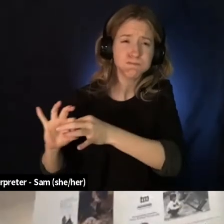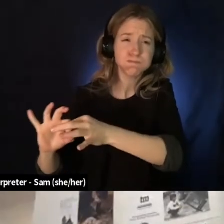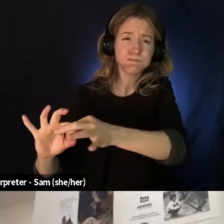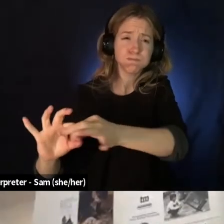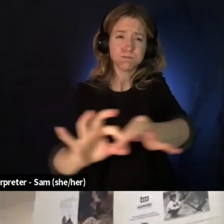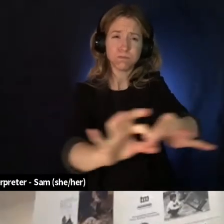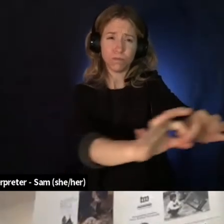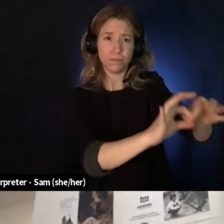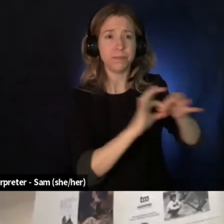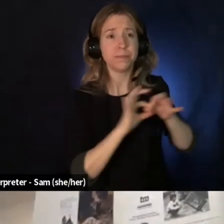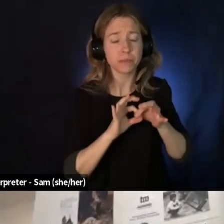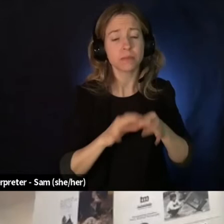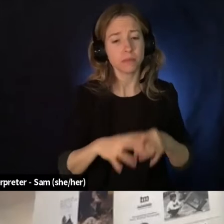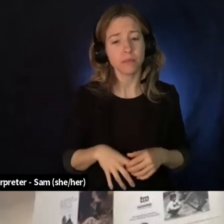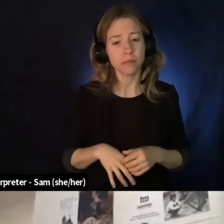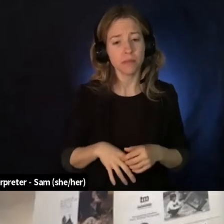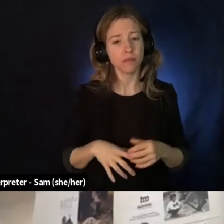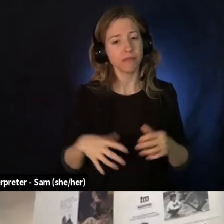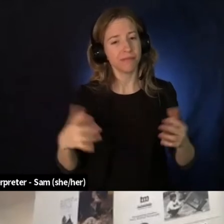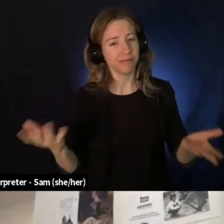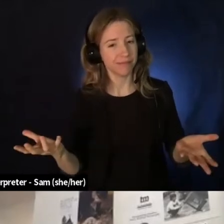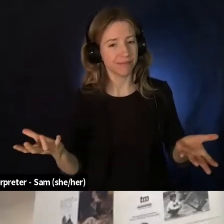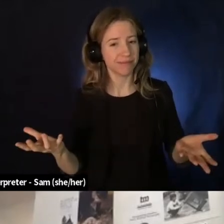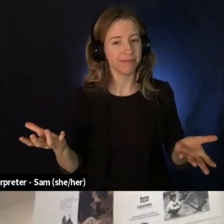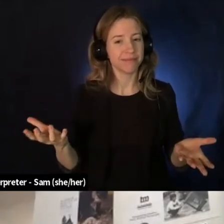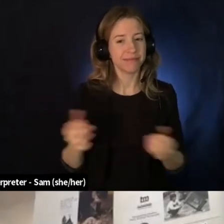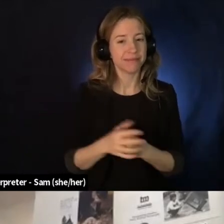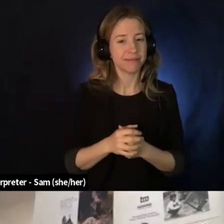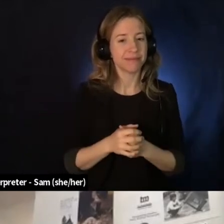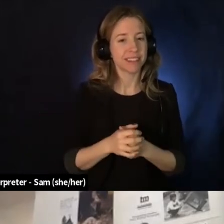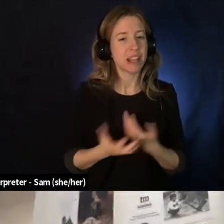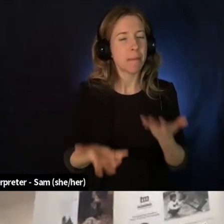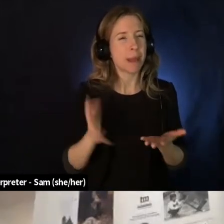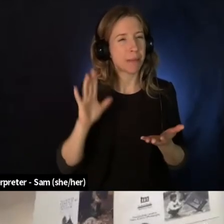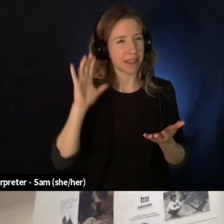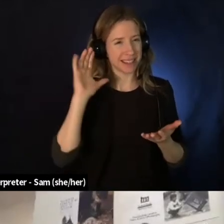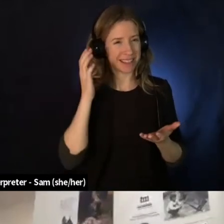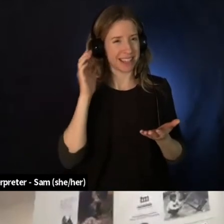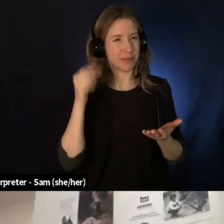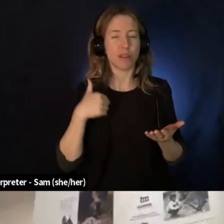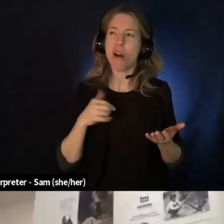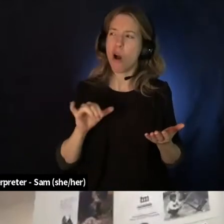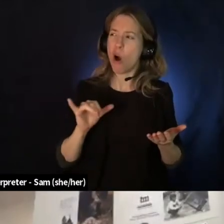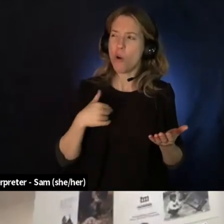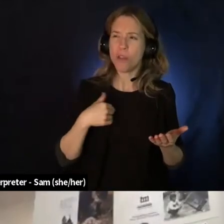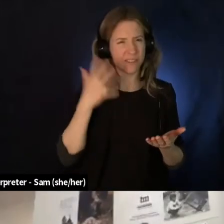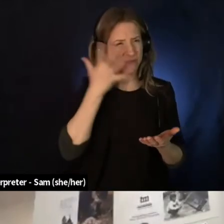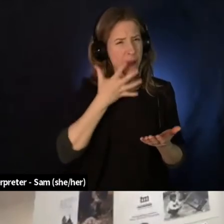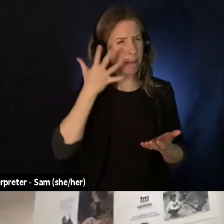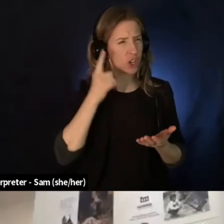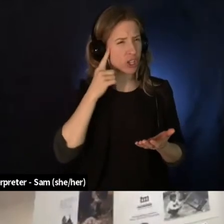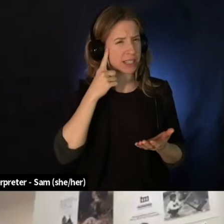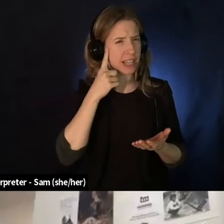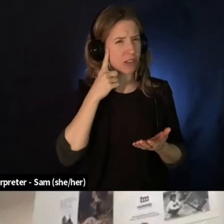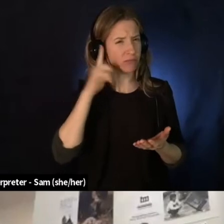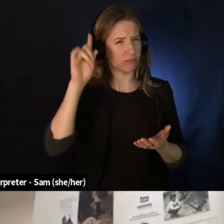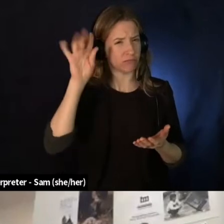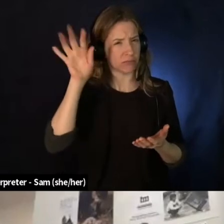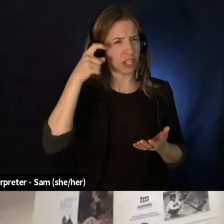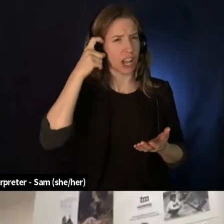like you've heard of this before. Well, that's because we were the first democracy in this part of the